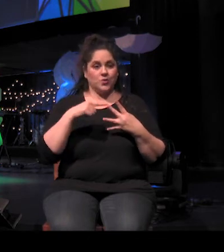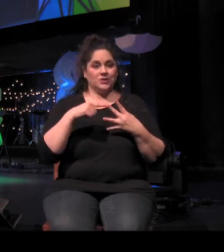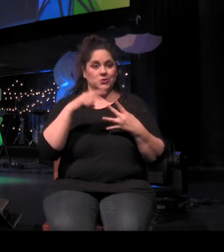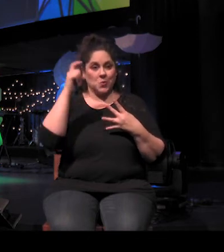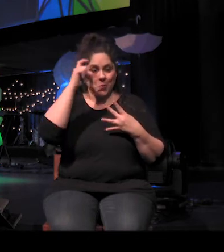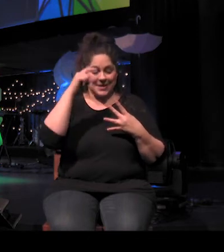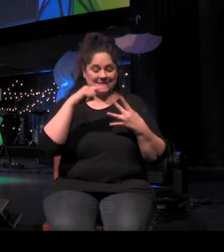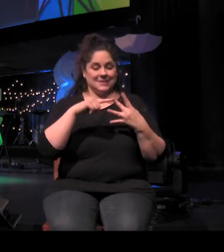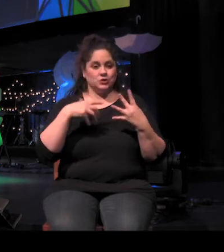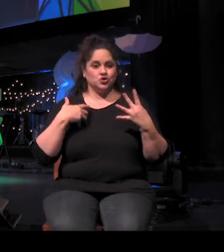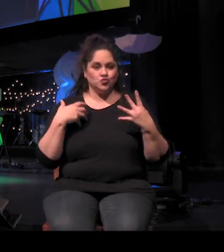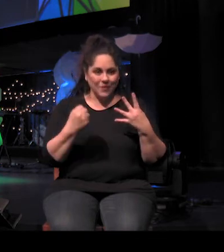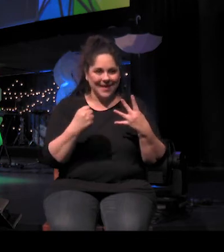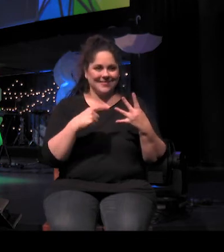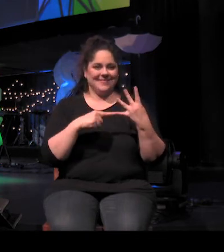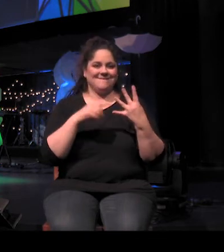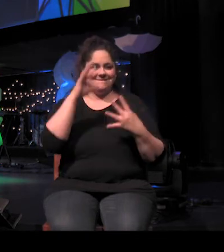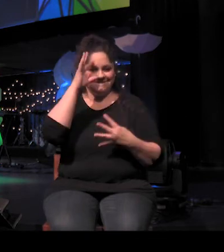and faith.